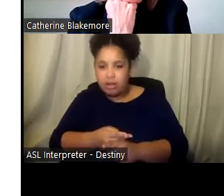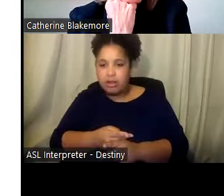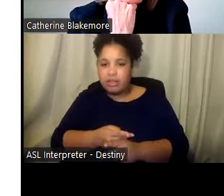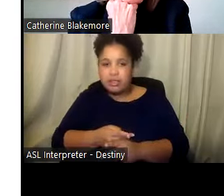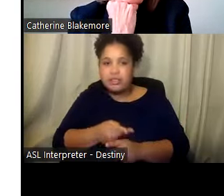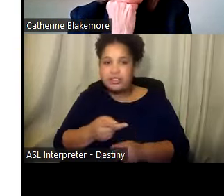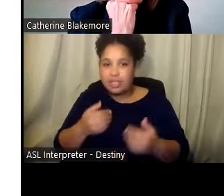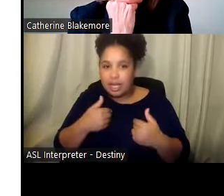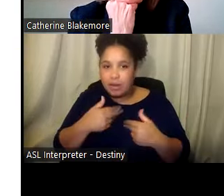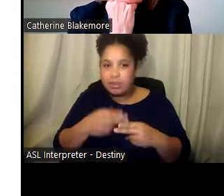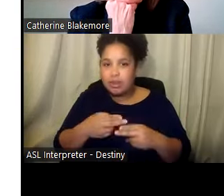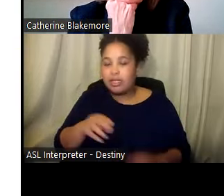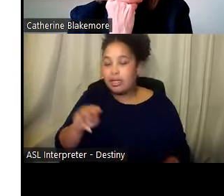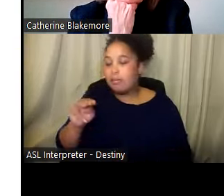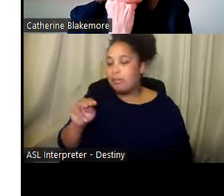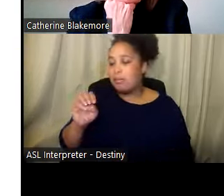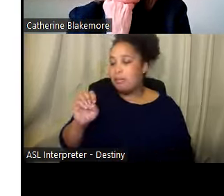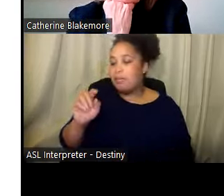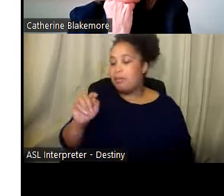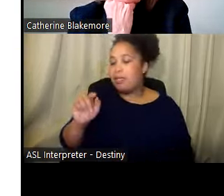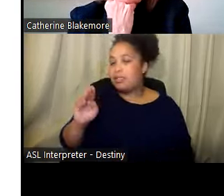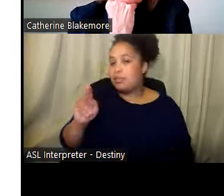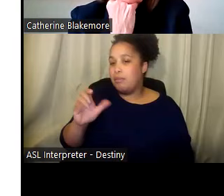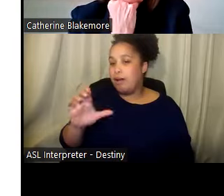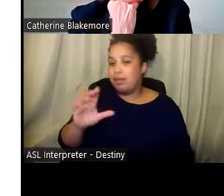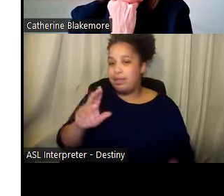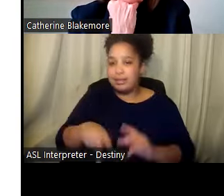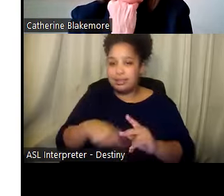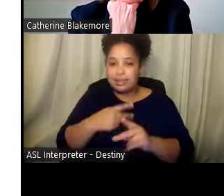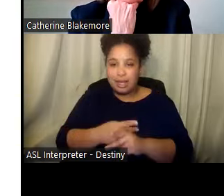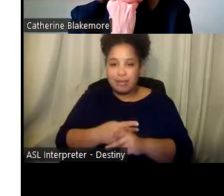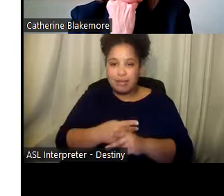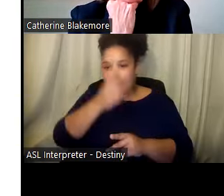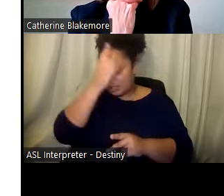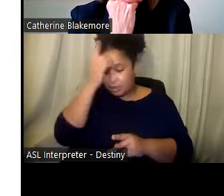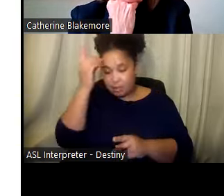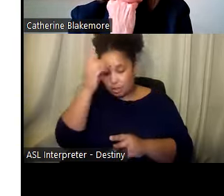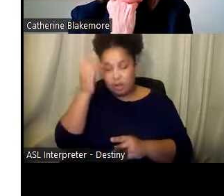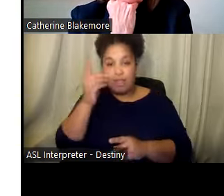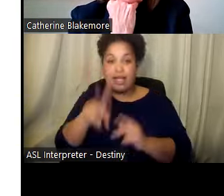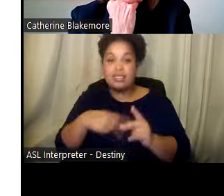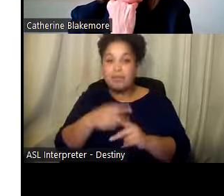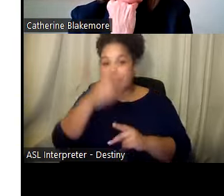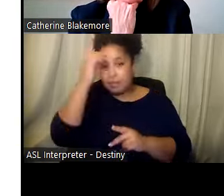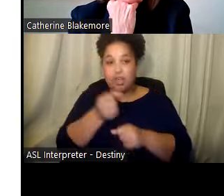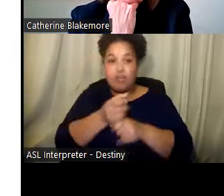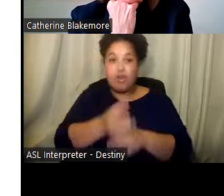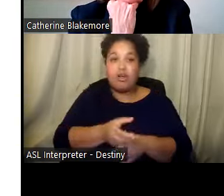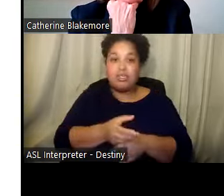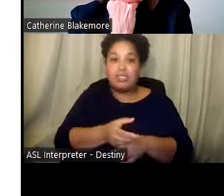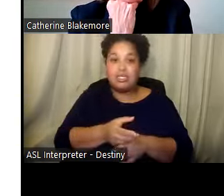had a metabolic dementia, a type of dementia that causes metabolic